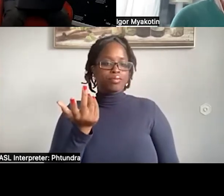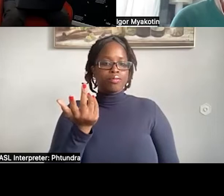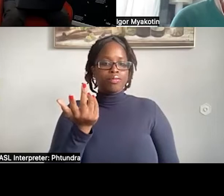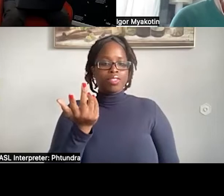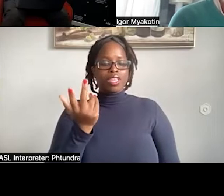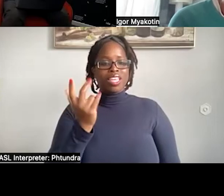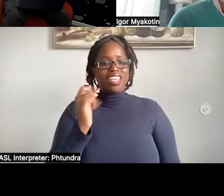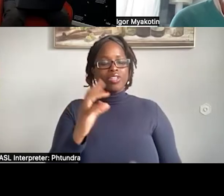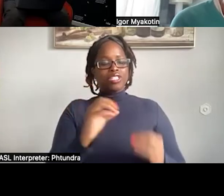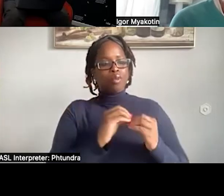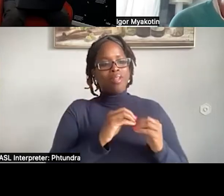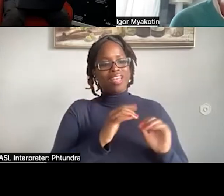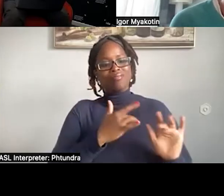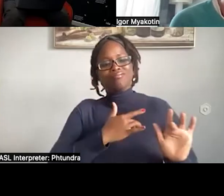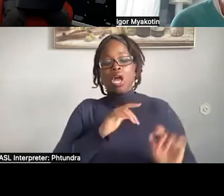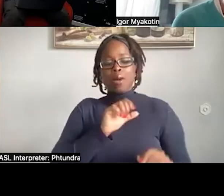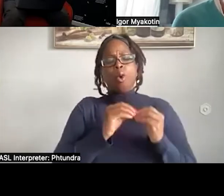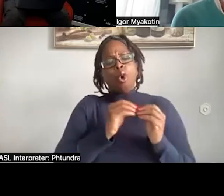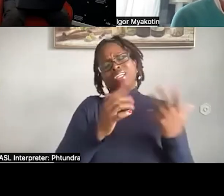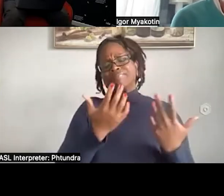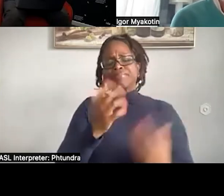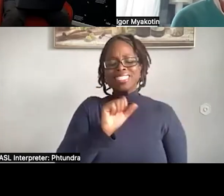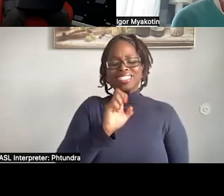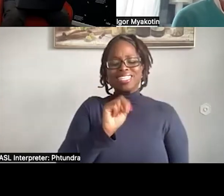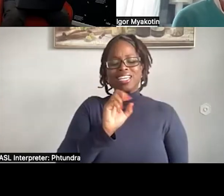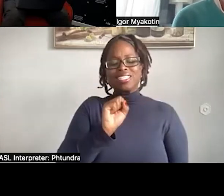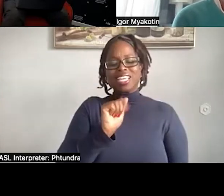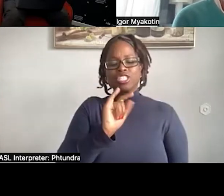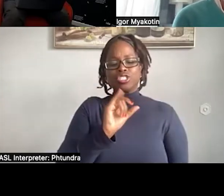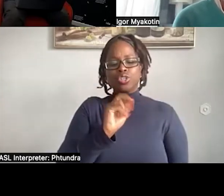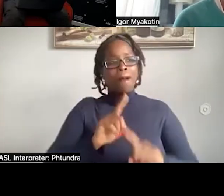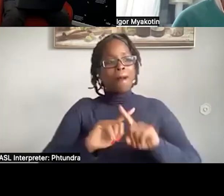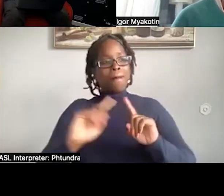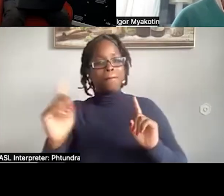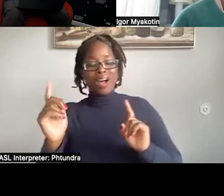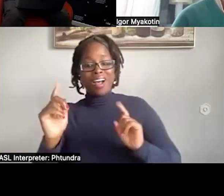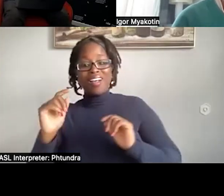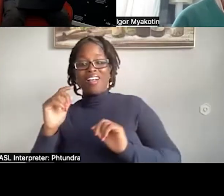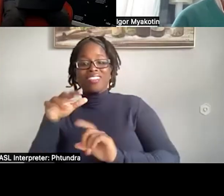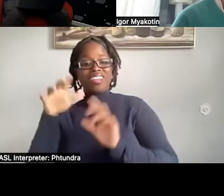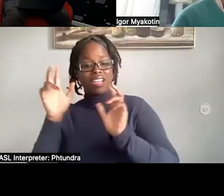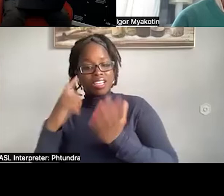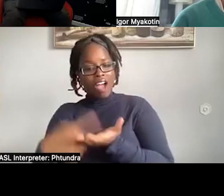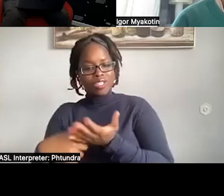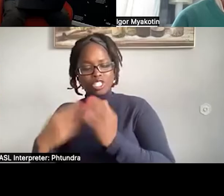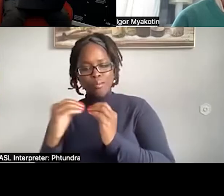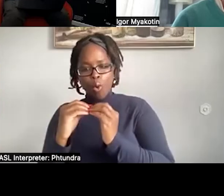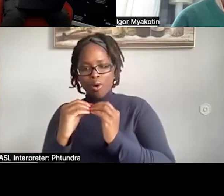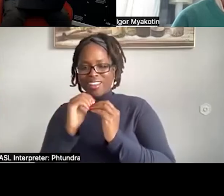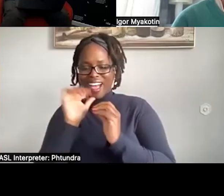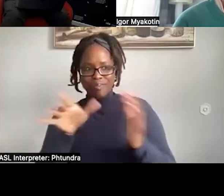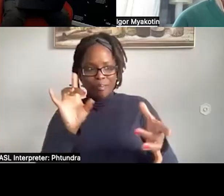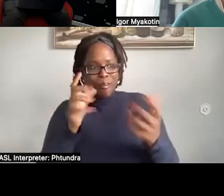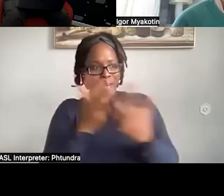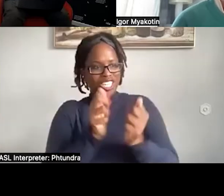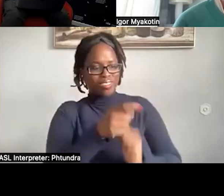sensationalist lens, the nuance behind it and the conversations that we hope to arise from it don't necessarily come